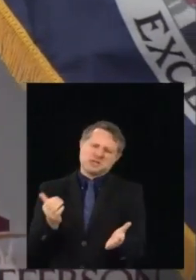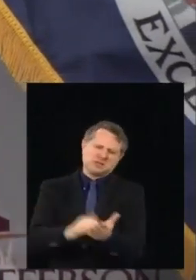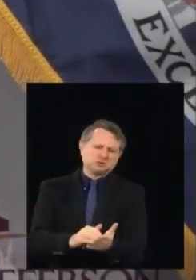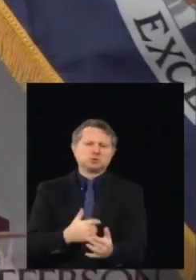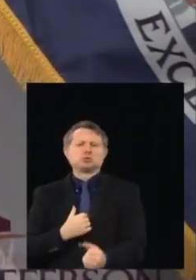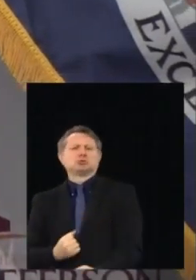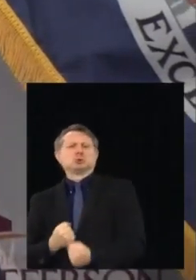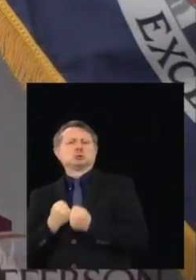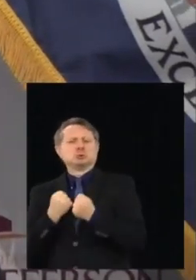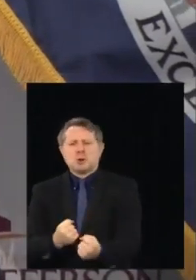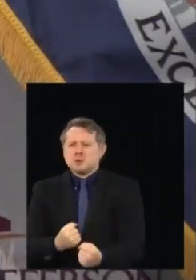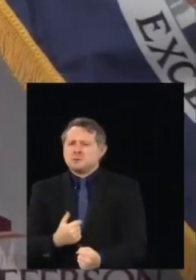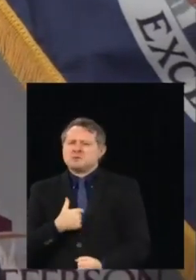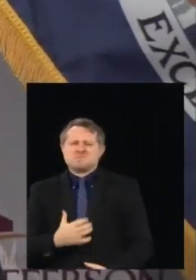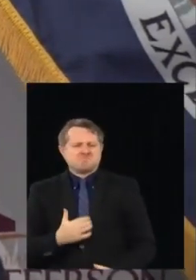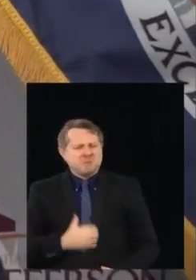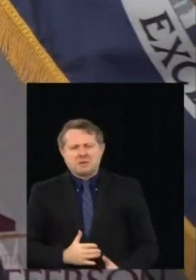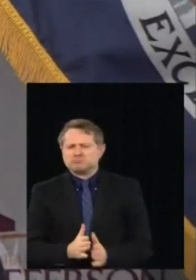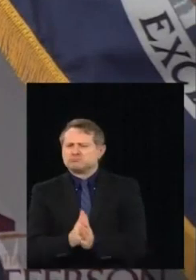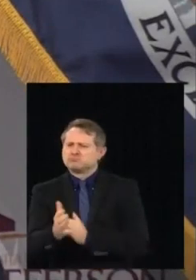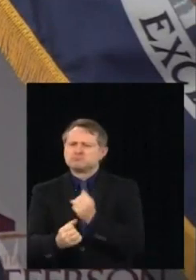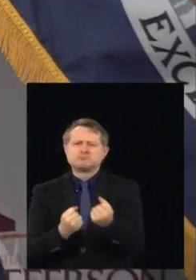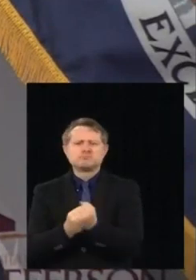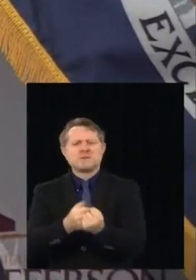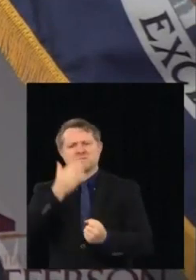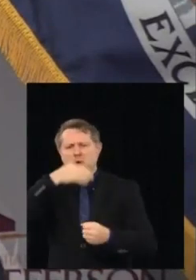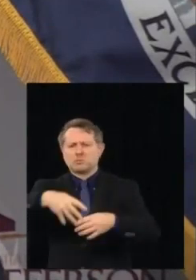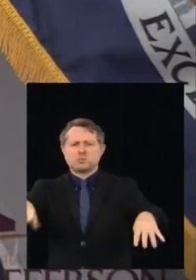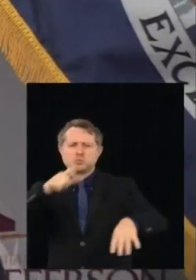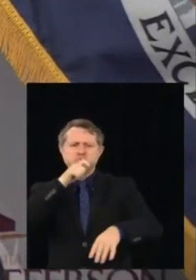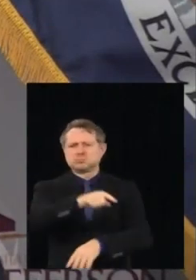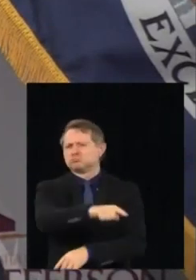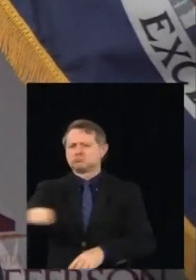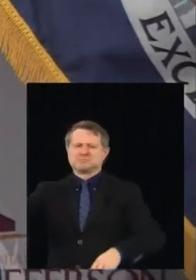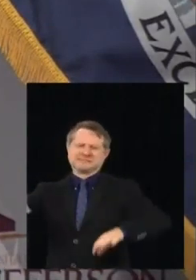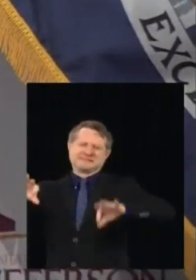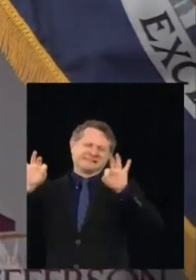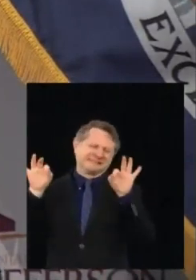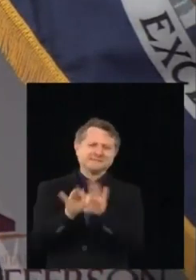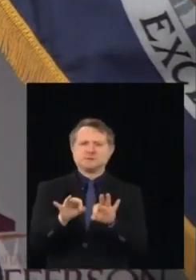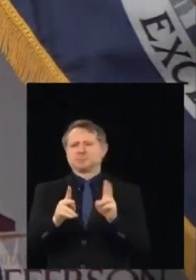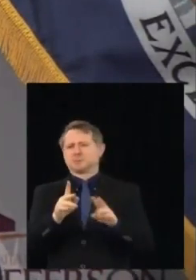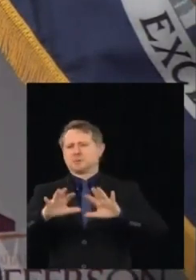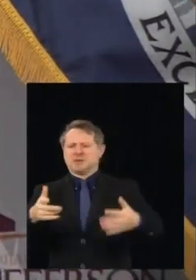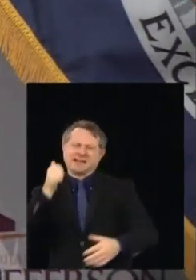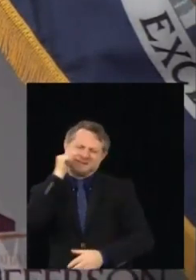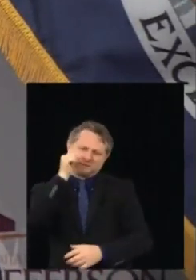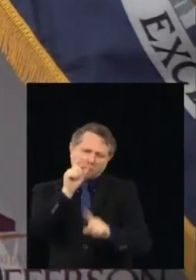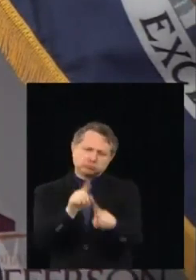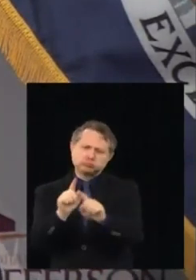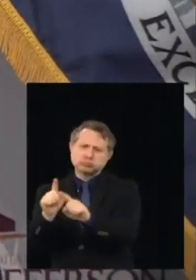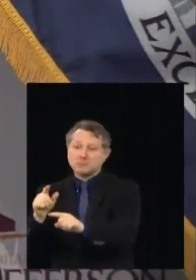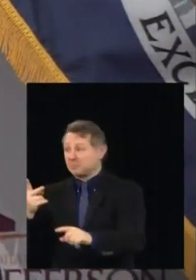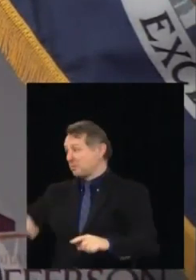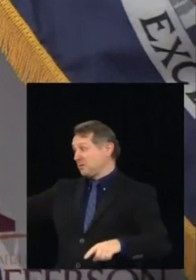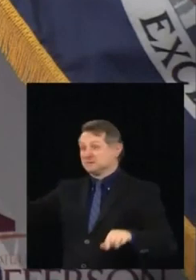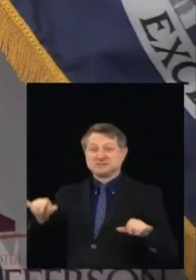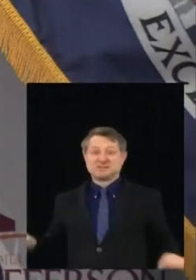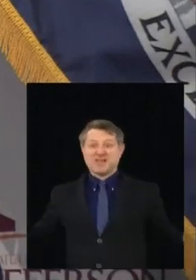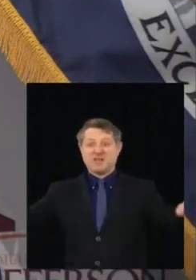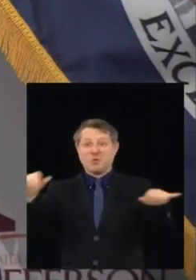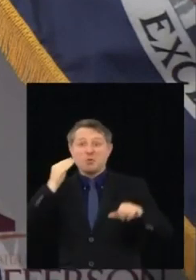about the frontline workers, the essential workers who've been showing up every day. Nobody wanted to stay home, but you know what's worse than staying